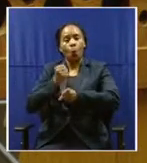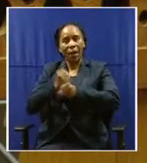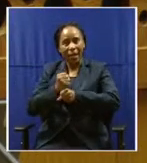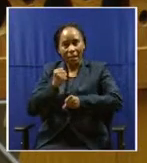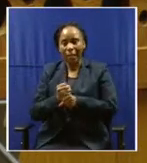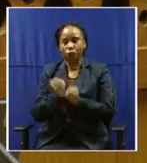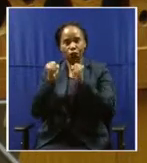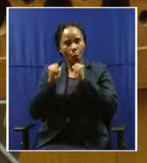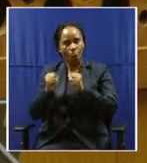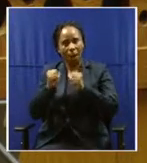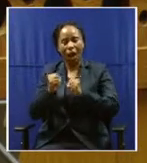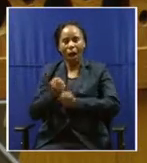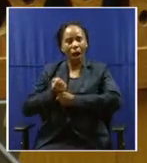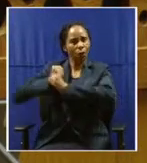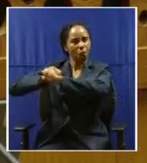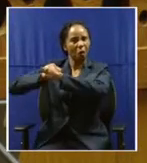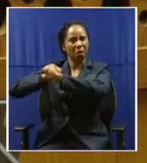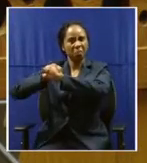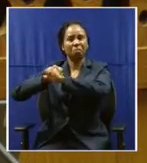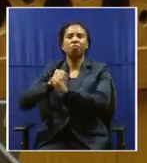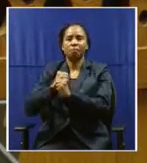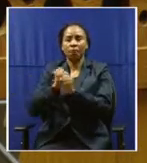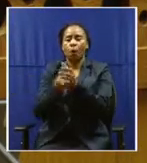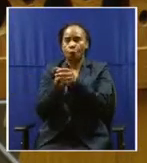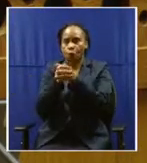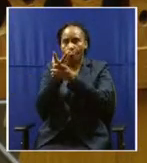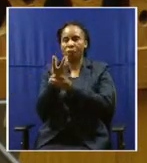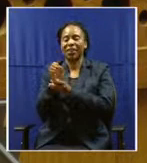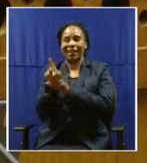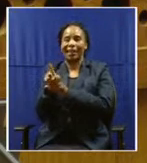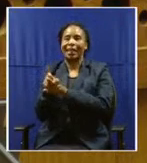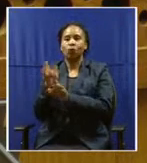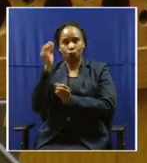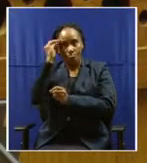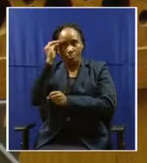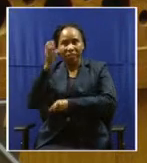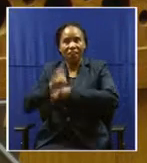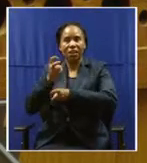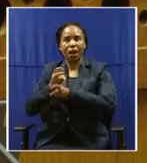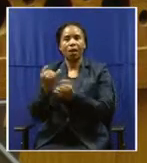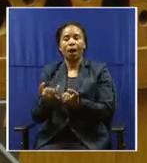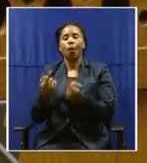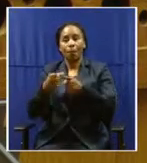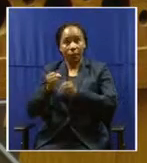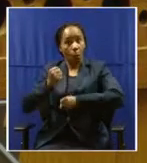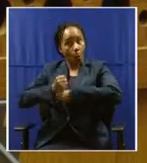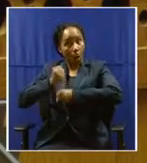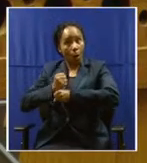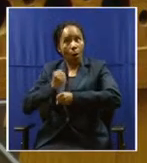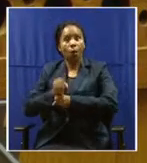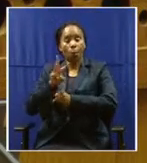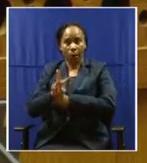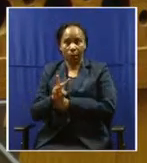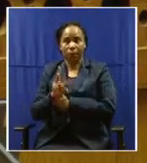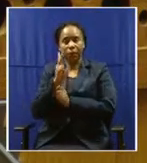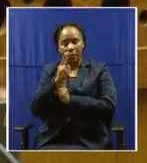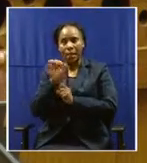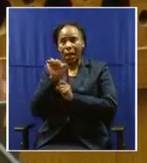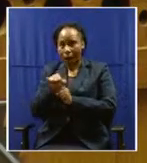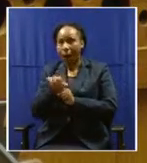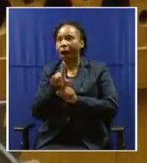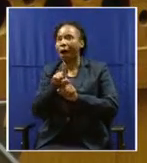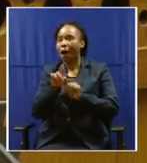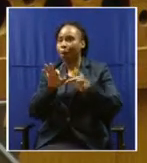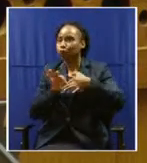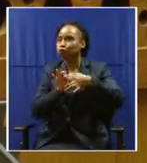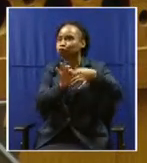and more resilient growth in the private sector. So we see a symbiotic relationship between